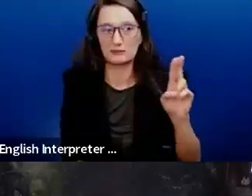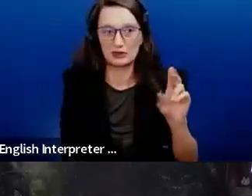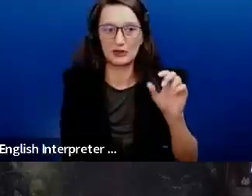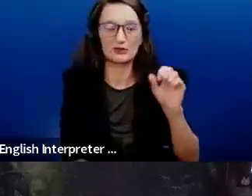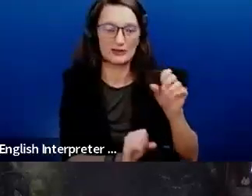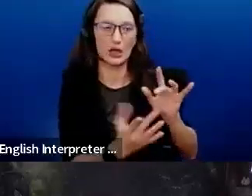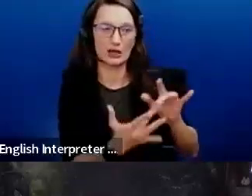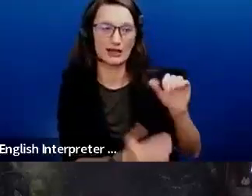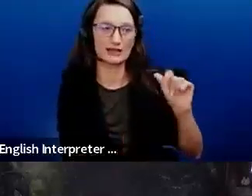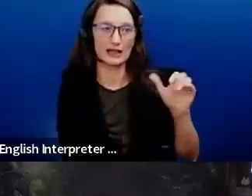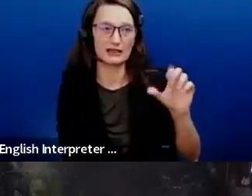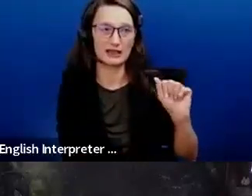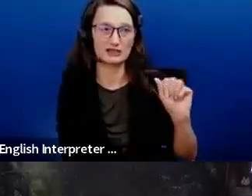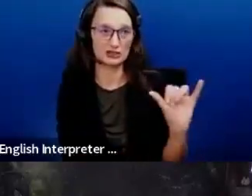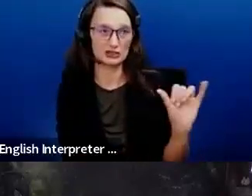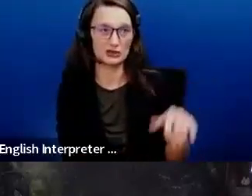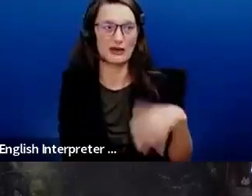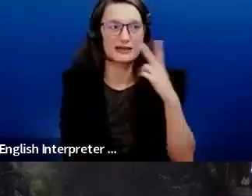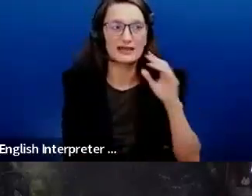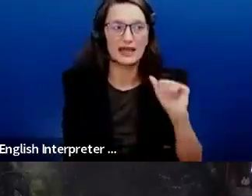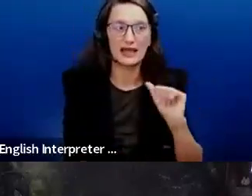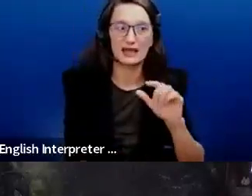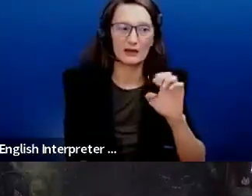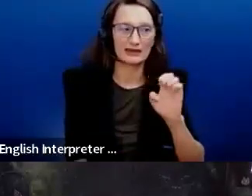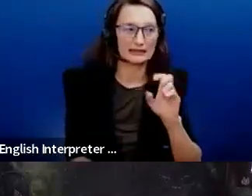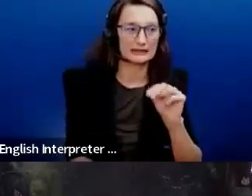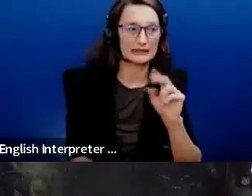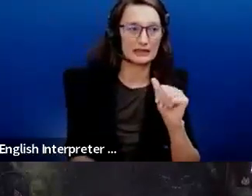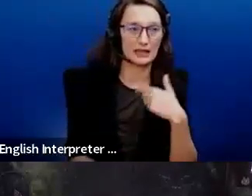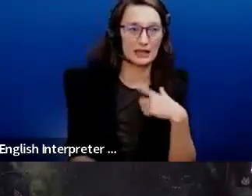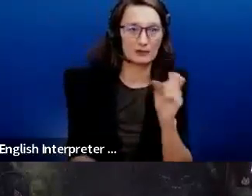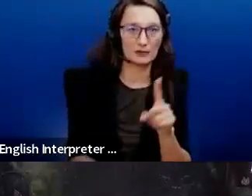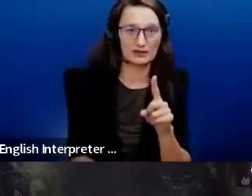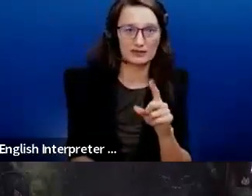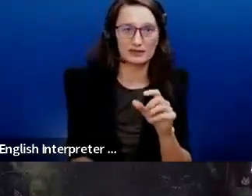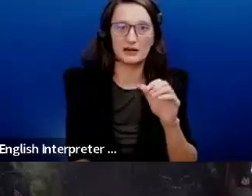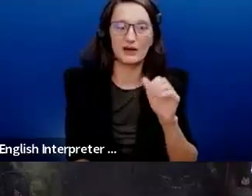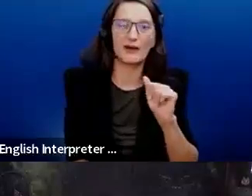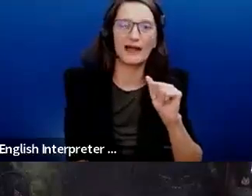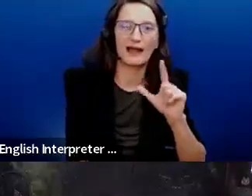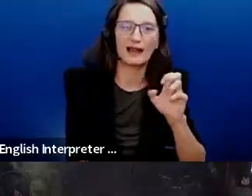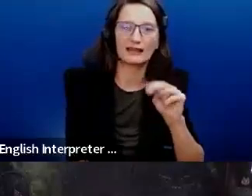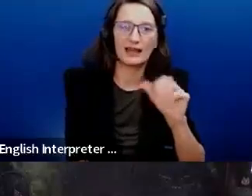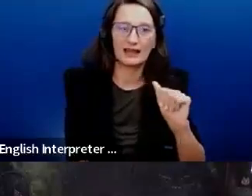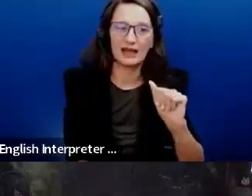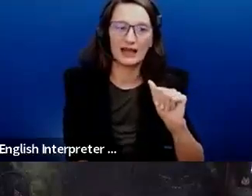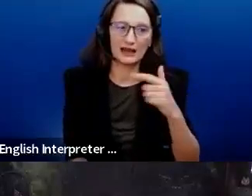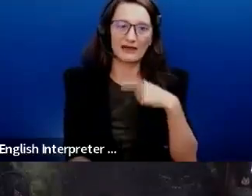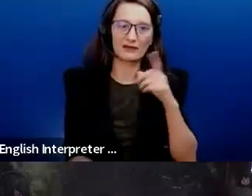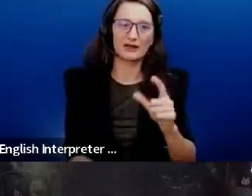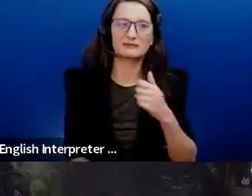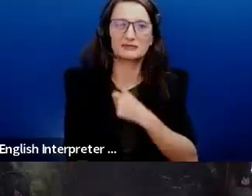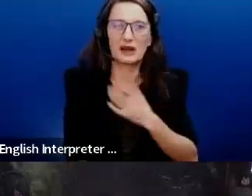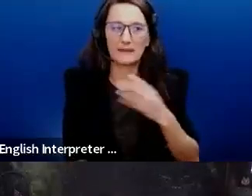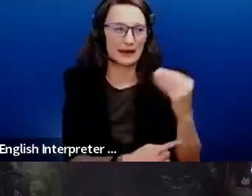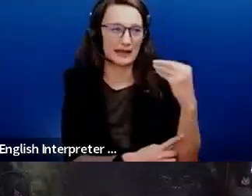as well. And I see that Alina has a question. Go ahead. Yeah, my name is Elena. I'm so sorry, my camera doesn't work.